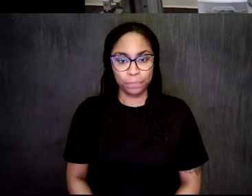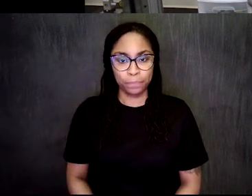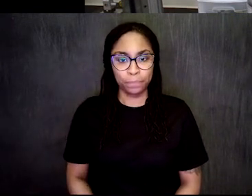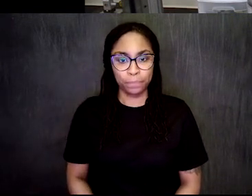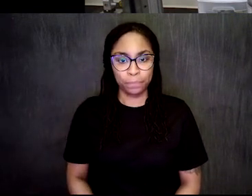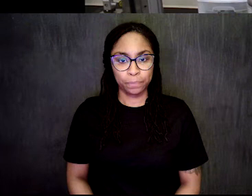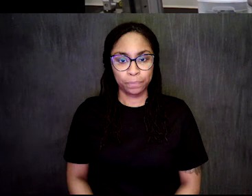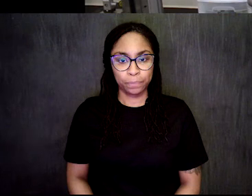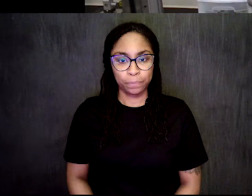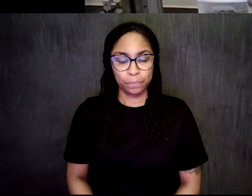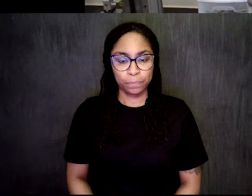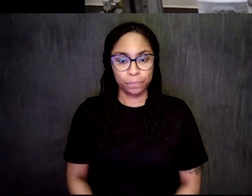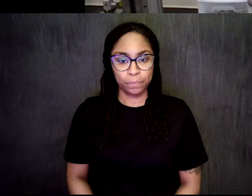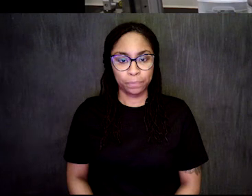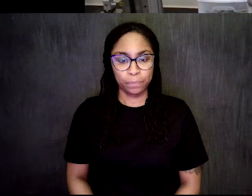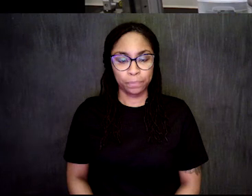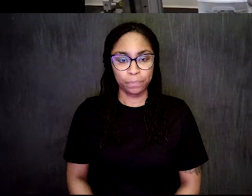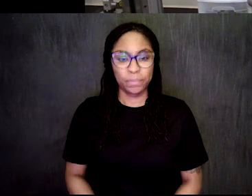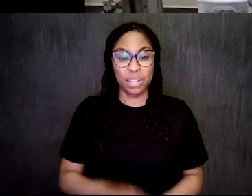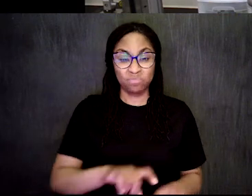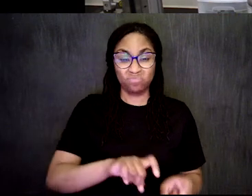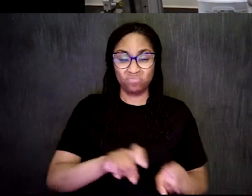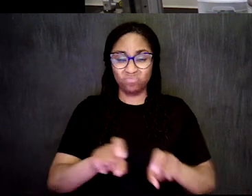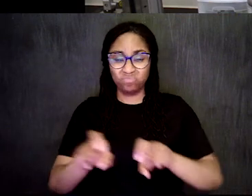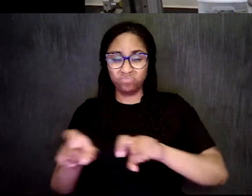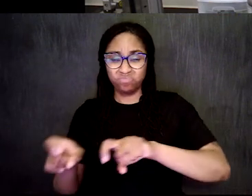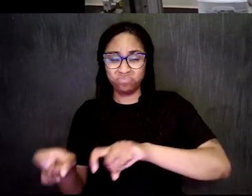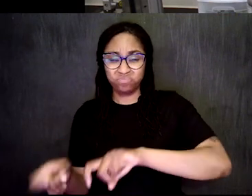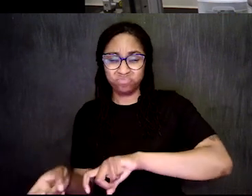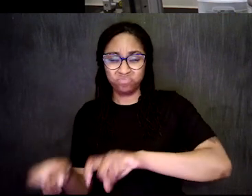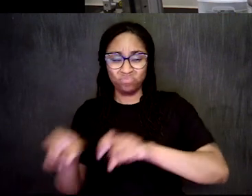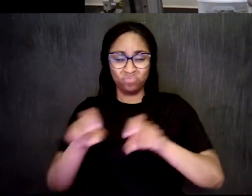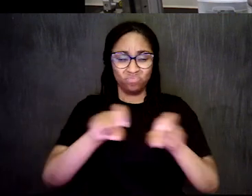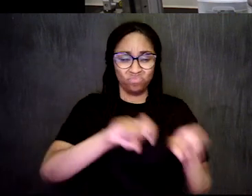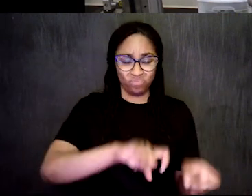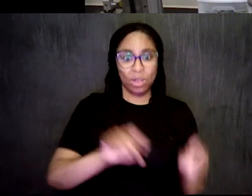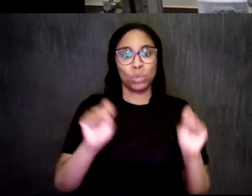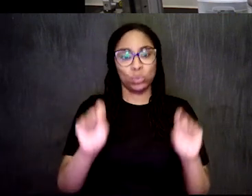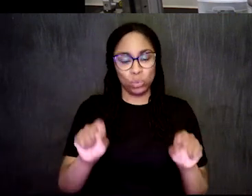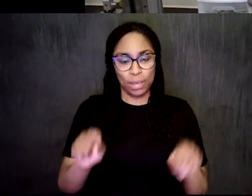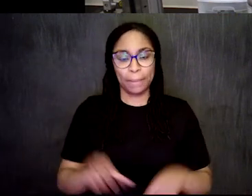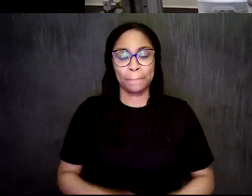3. There you go, let's keep going. Big range of motion as far as you can to the right.